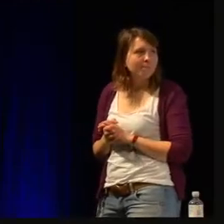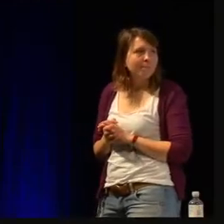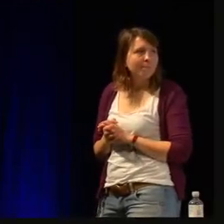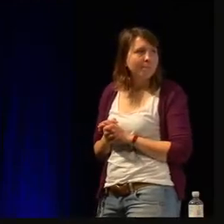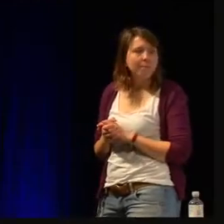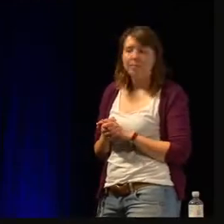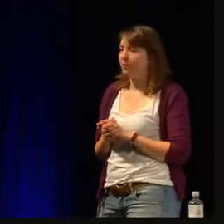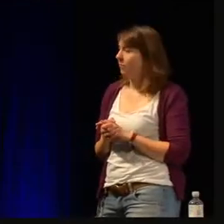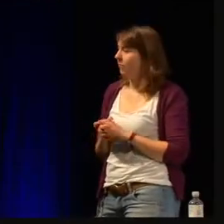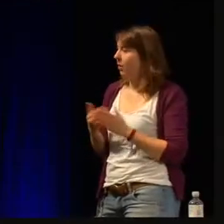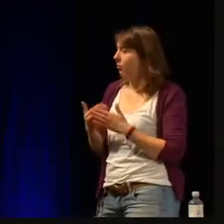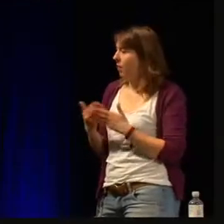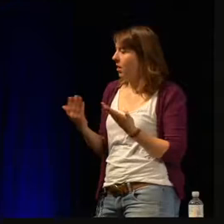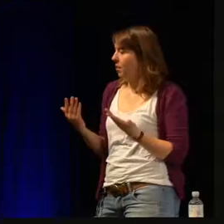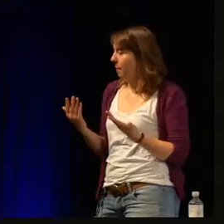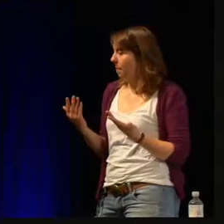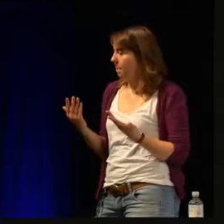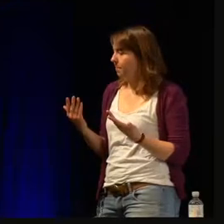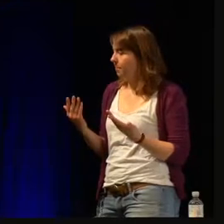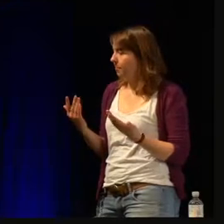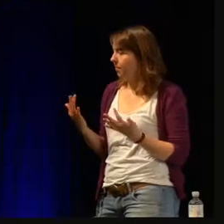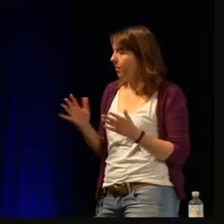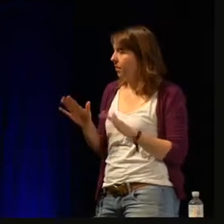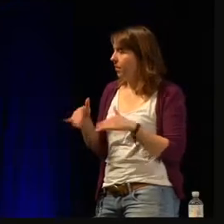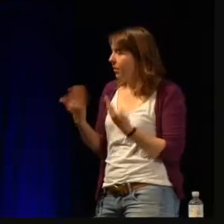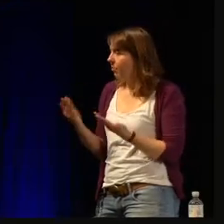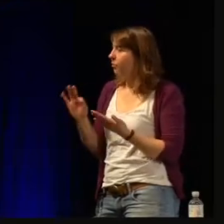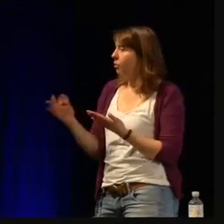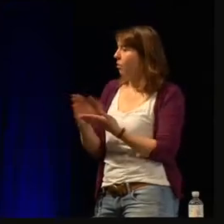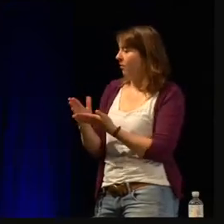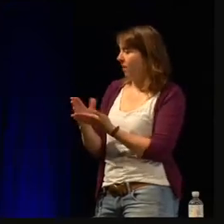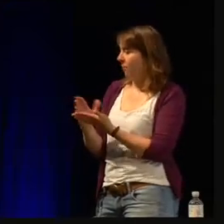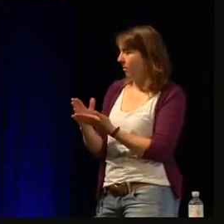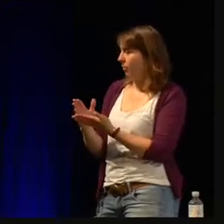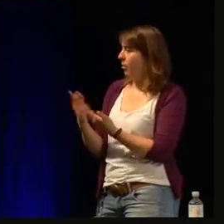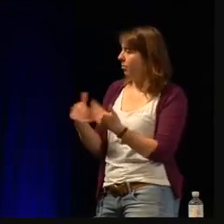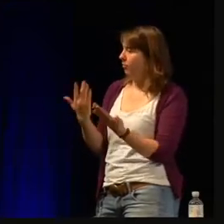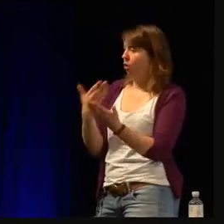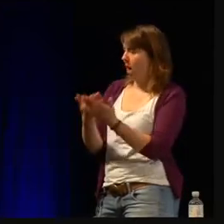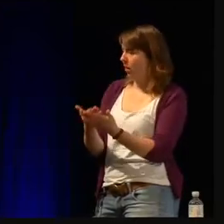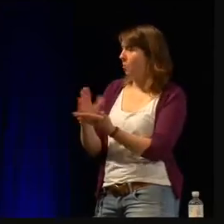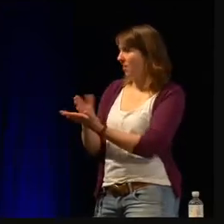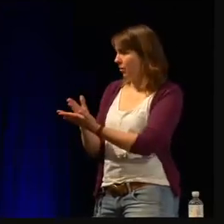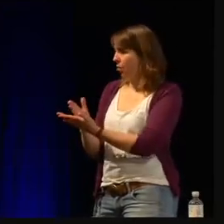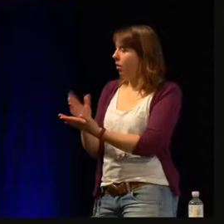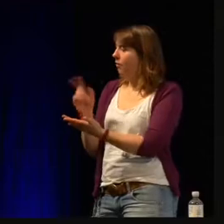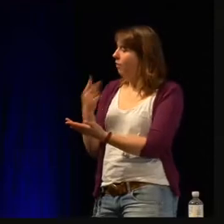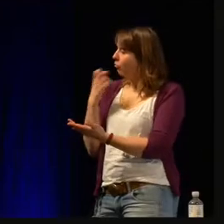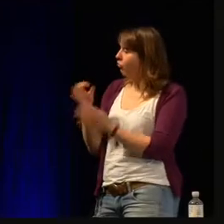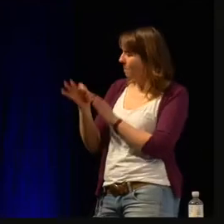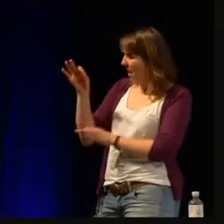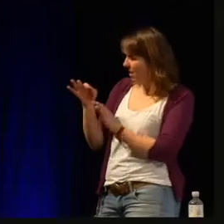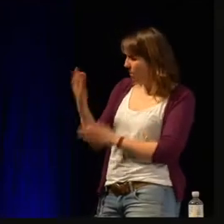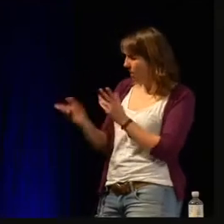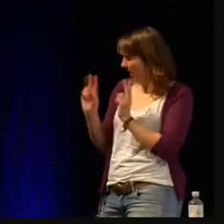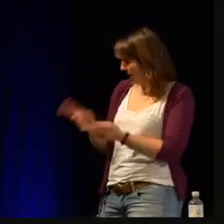just imagine we have a data set of translations, and we want to measure whether